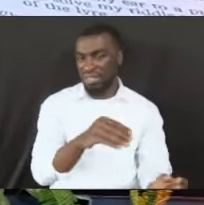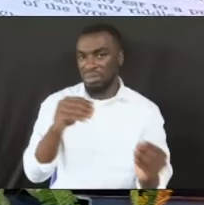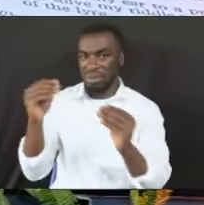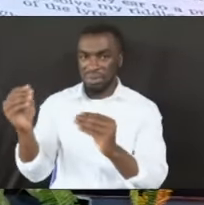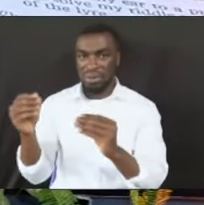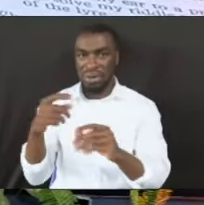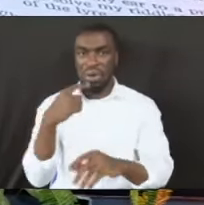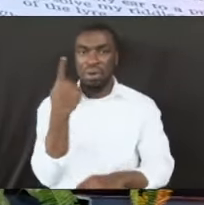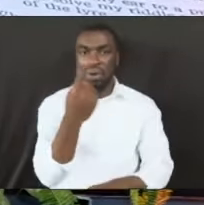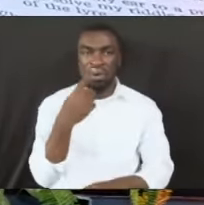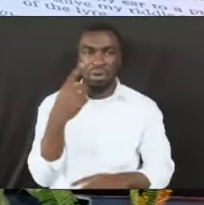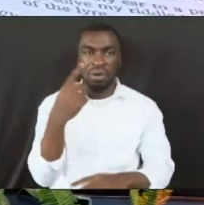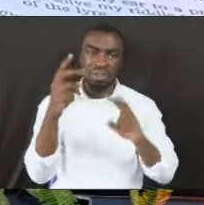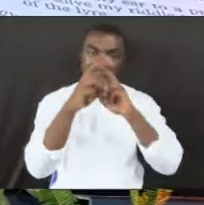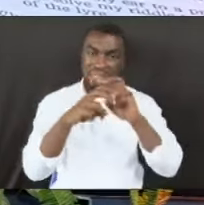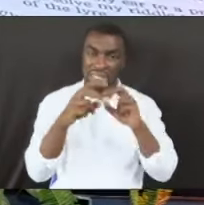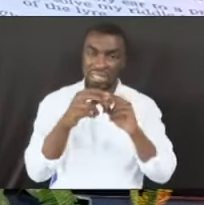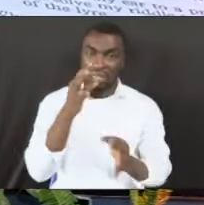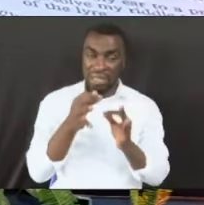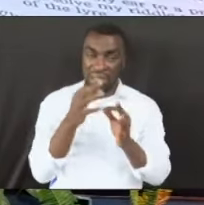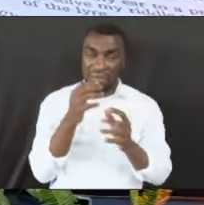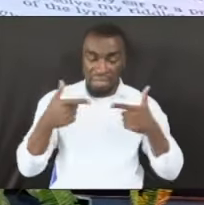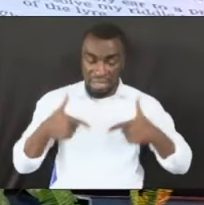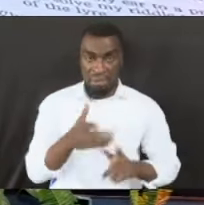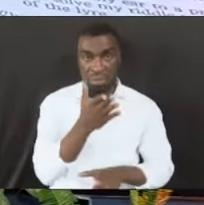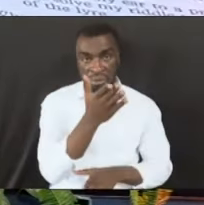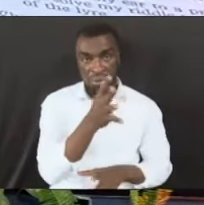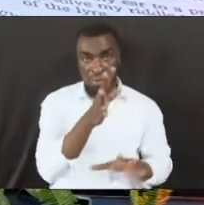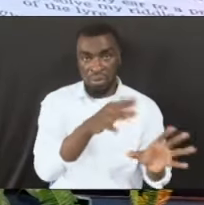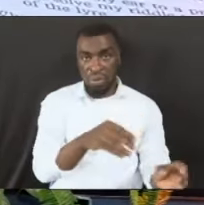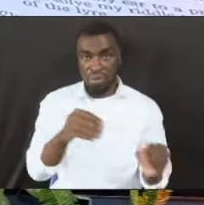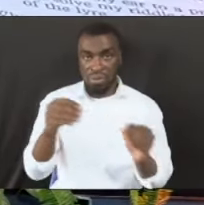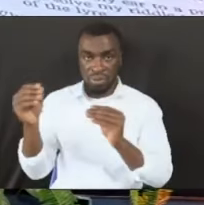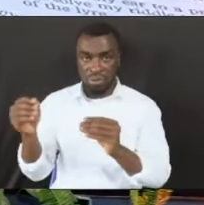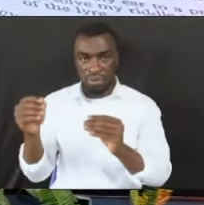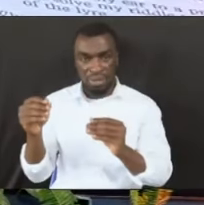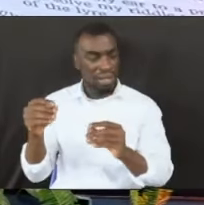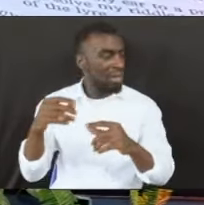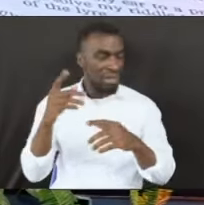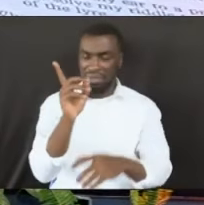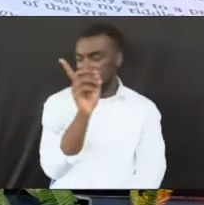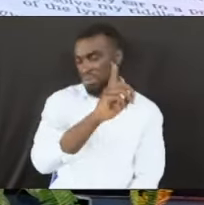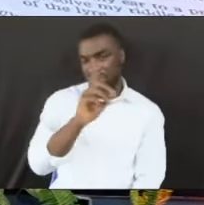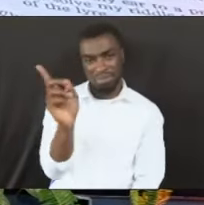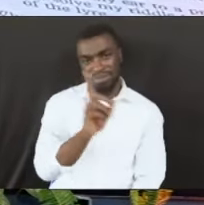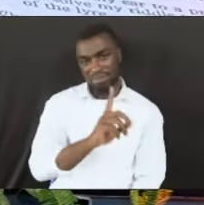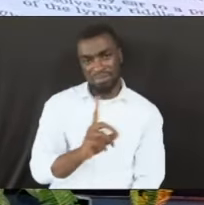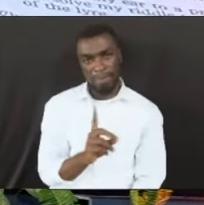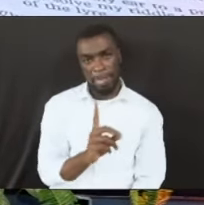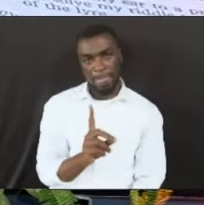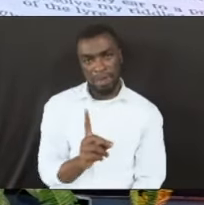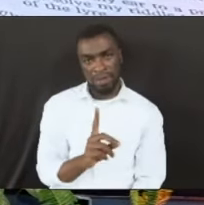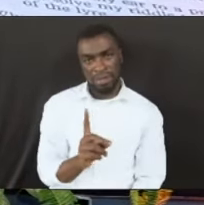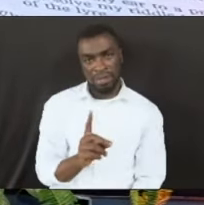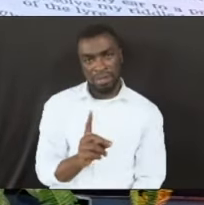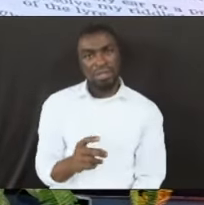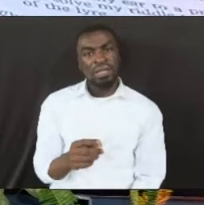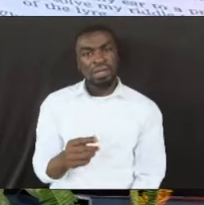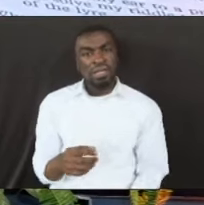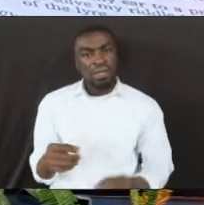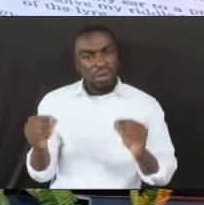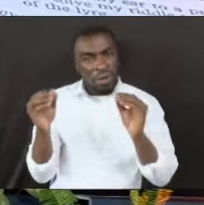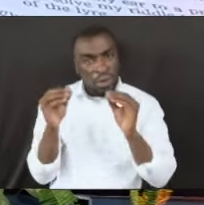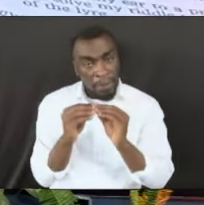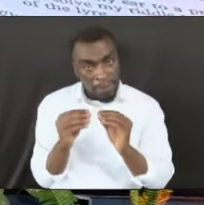you to see whether they can allow you to go. Then I said, this is crazy. An appointment to assess